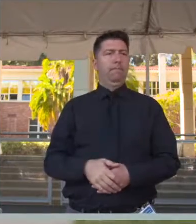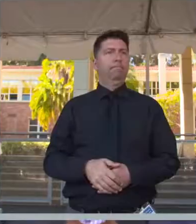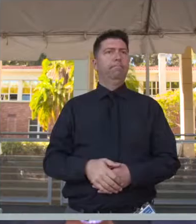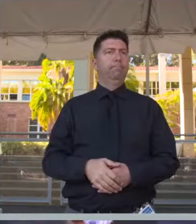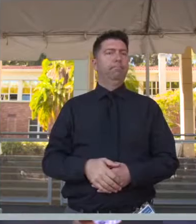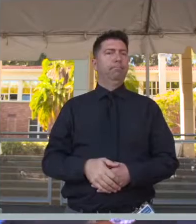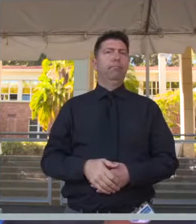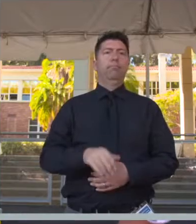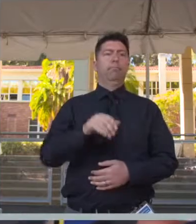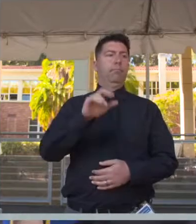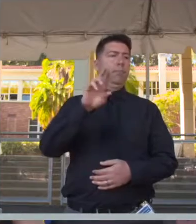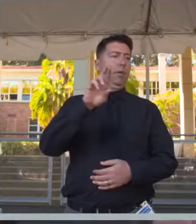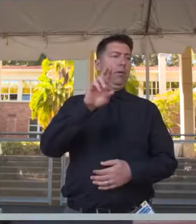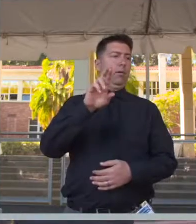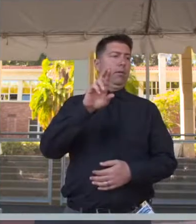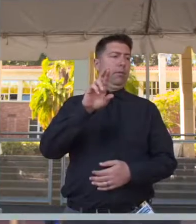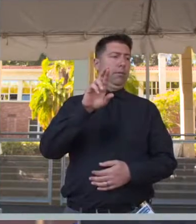Ria Shah.